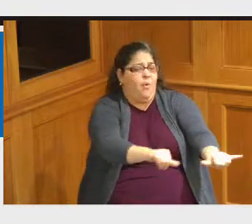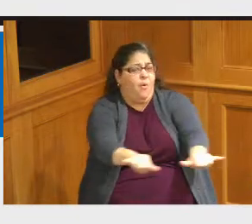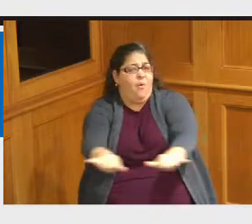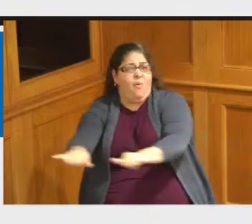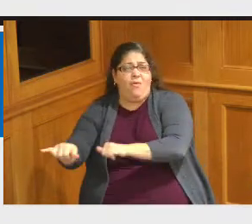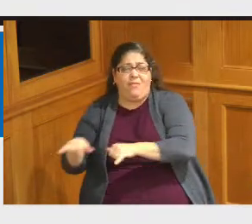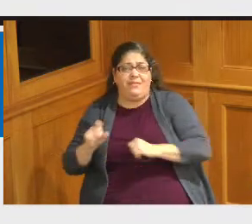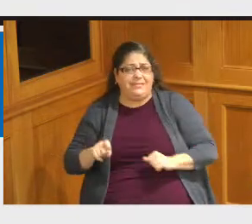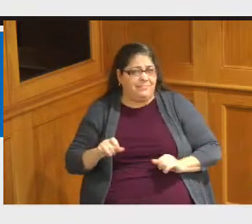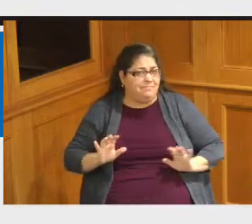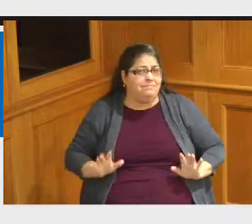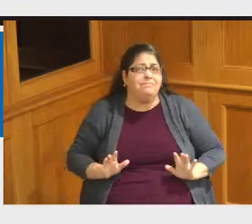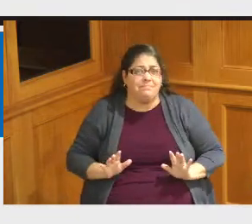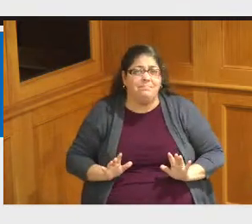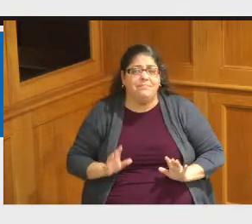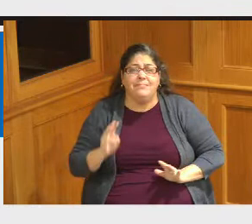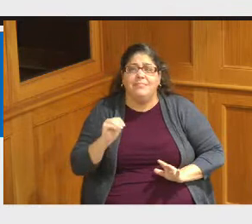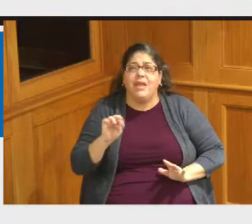of them.